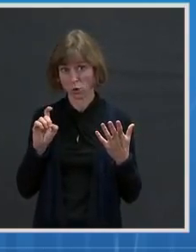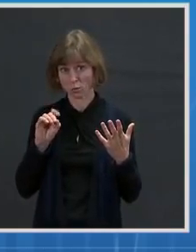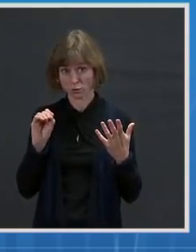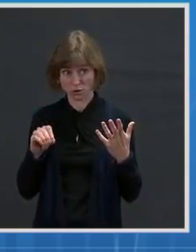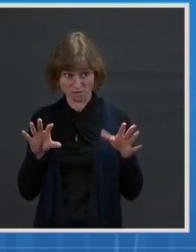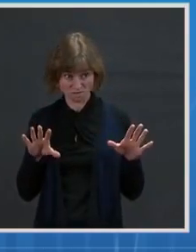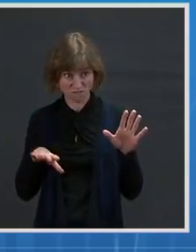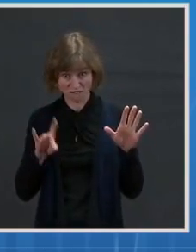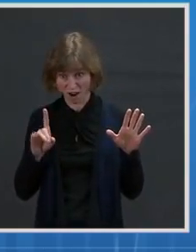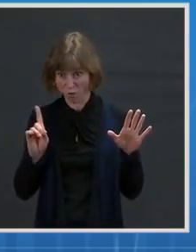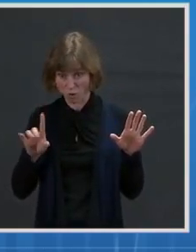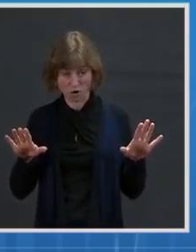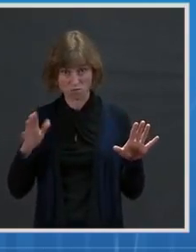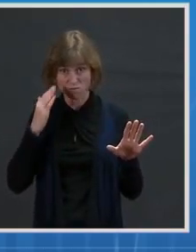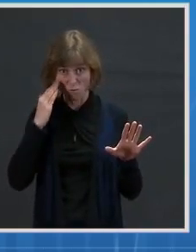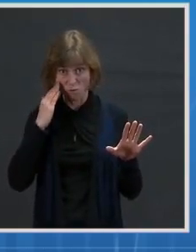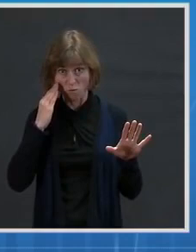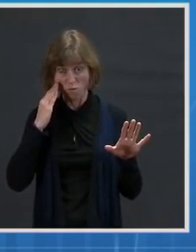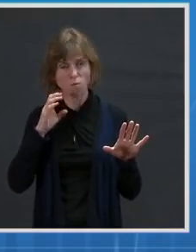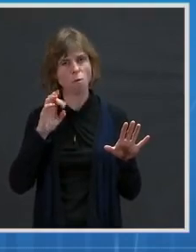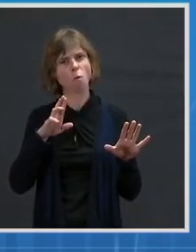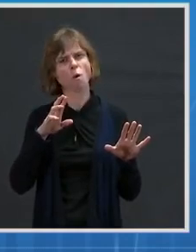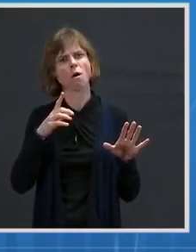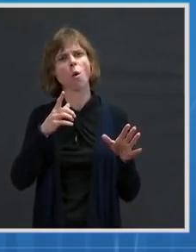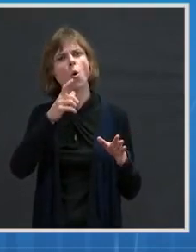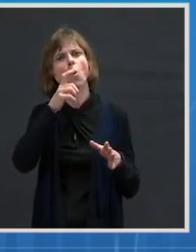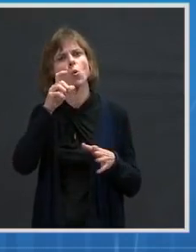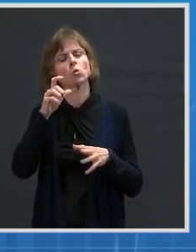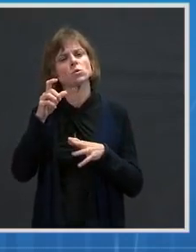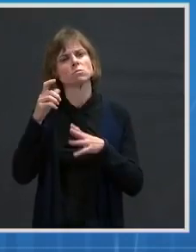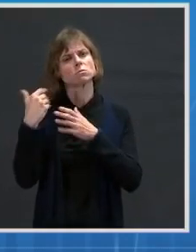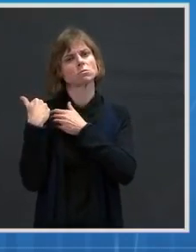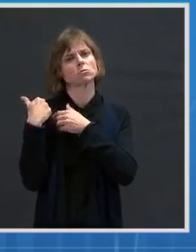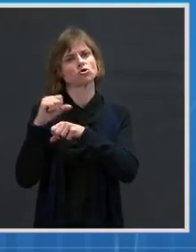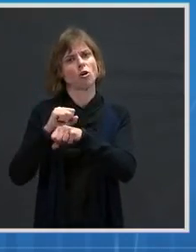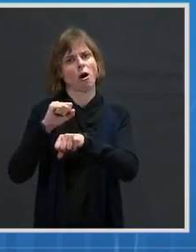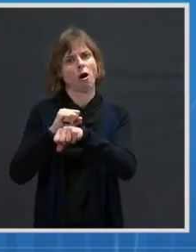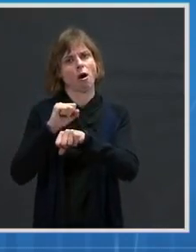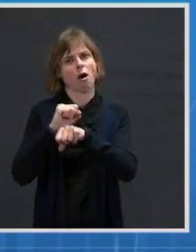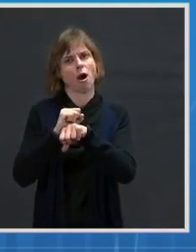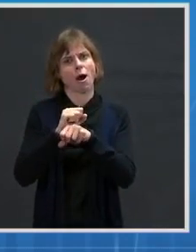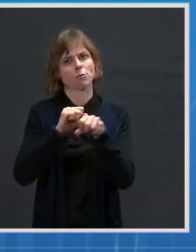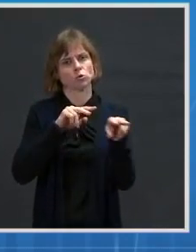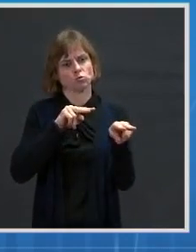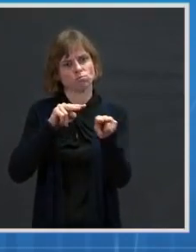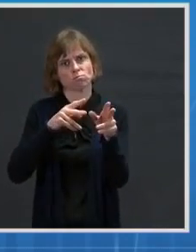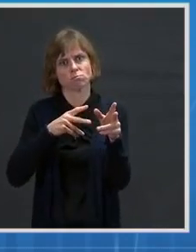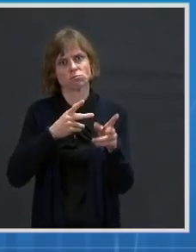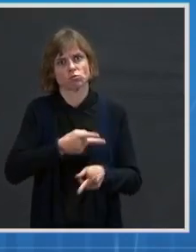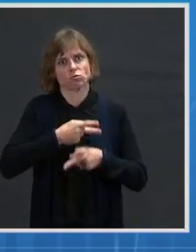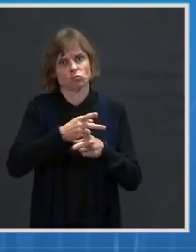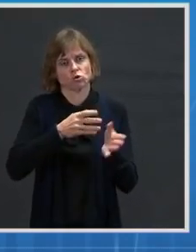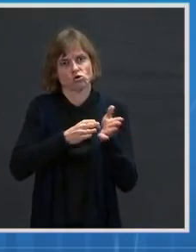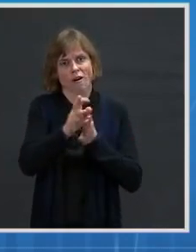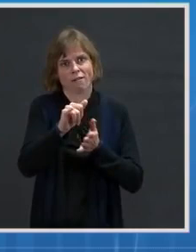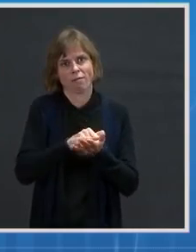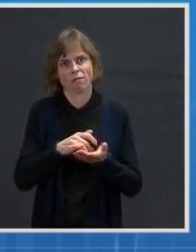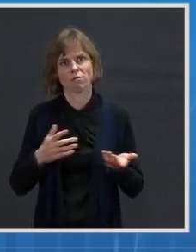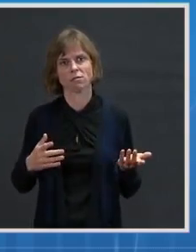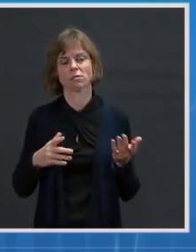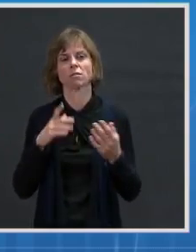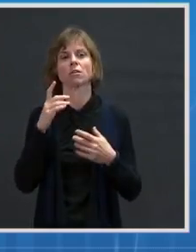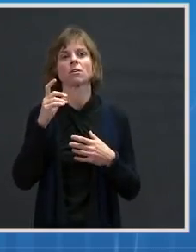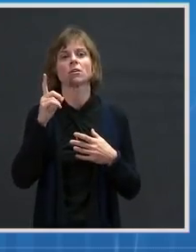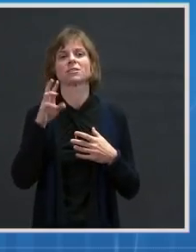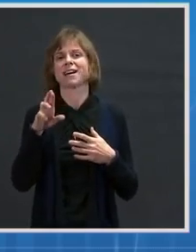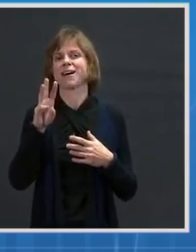for? And So, is there somebody whose job it is to track that? So look, and Dr. Walensky, you can